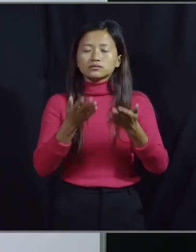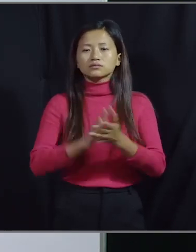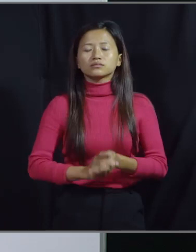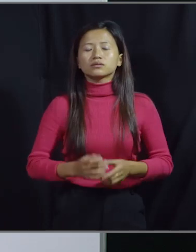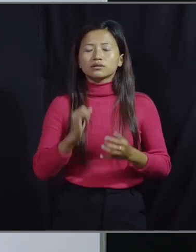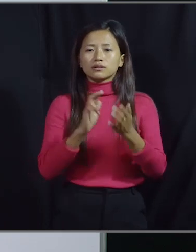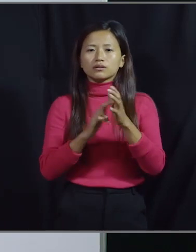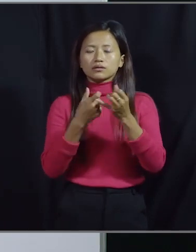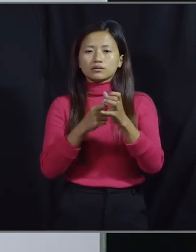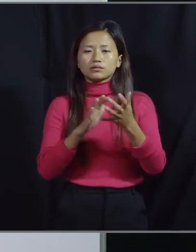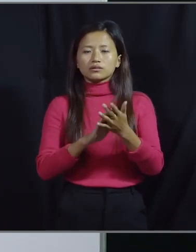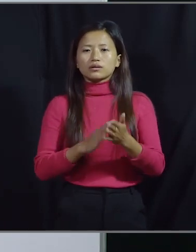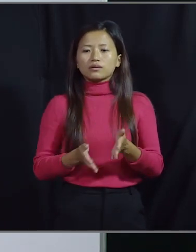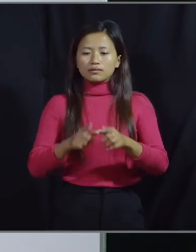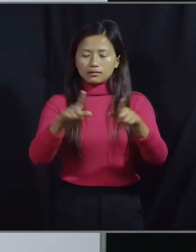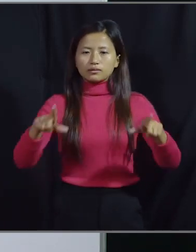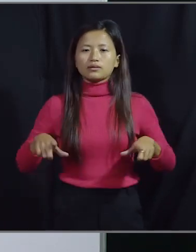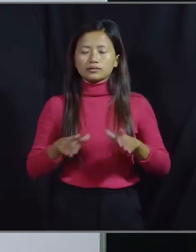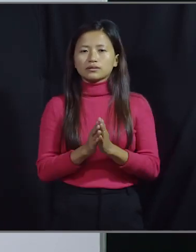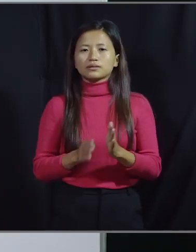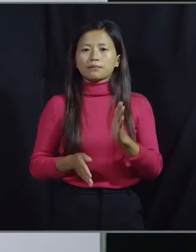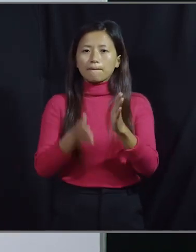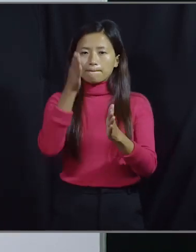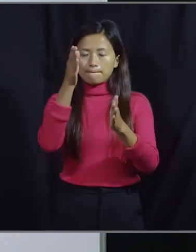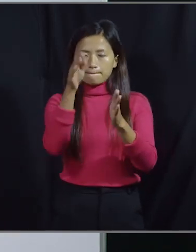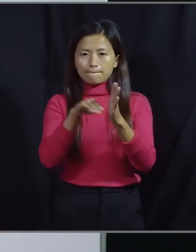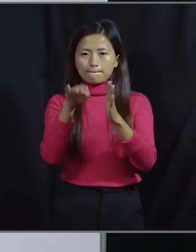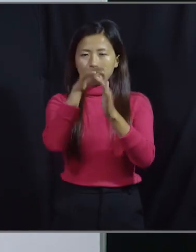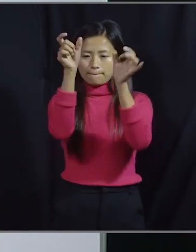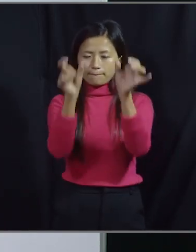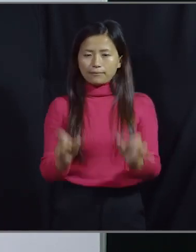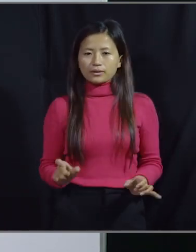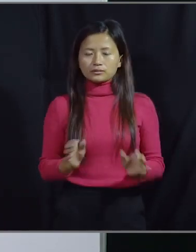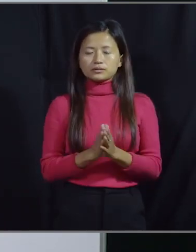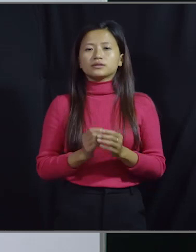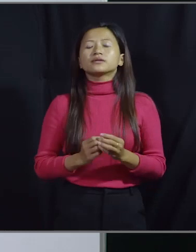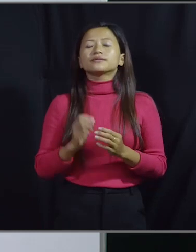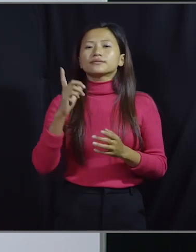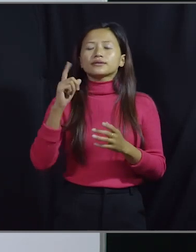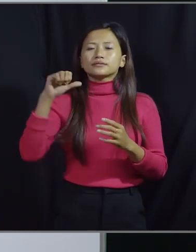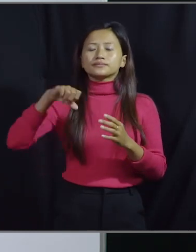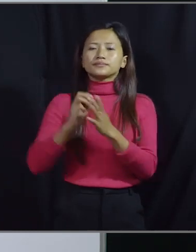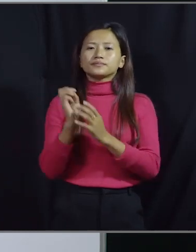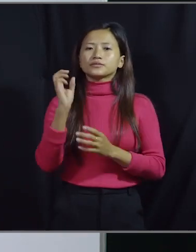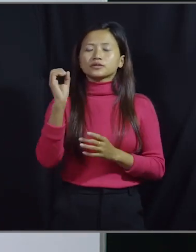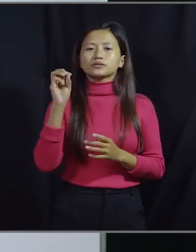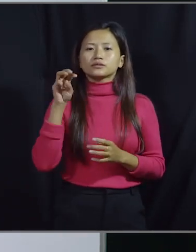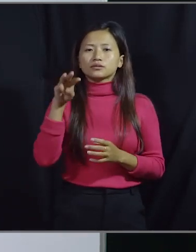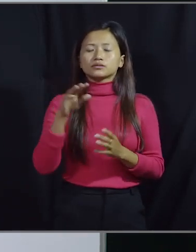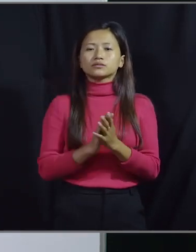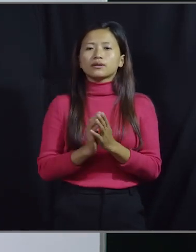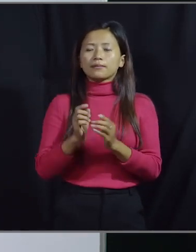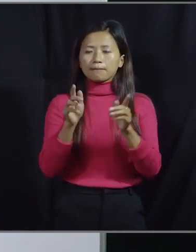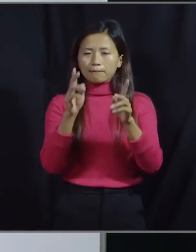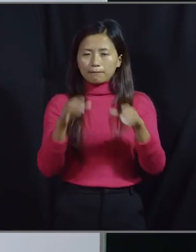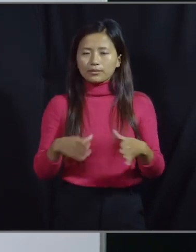entry. Land and building book value is 60,000, revalued figure is 90,000. Plant and machinery